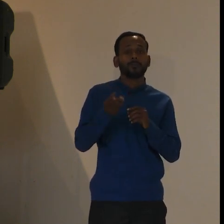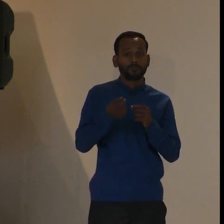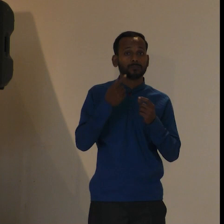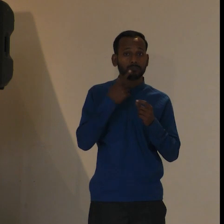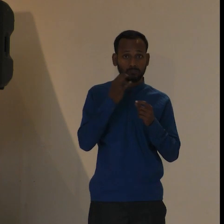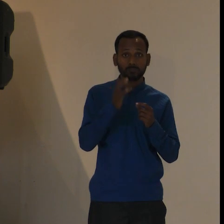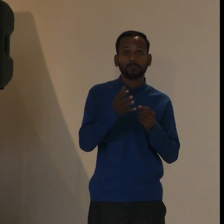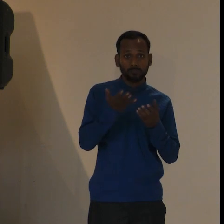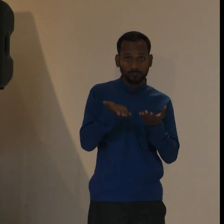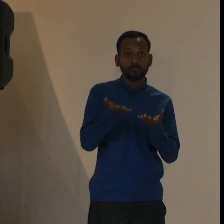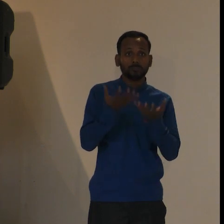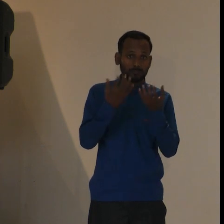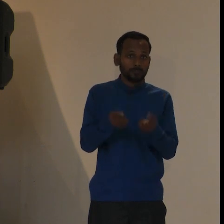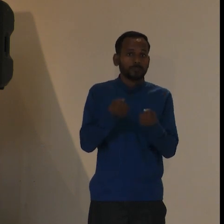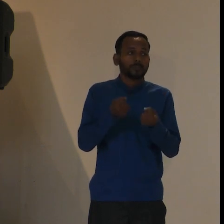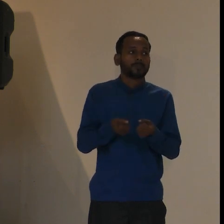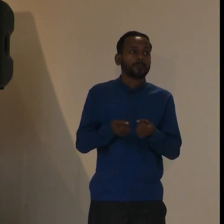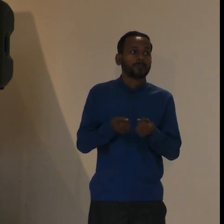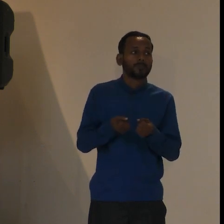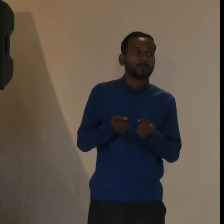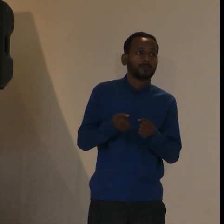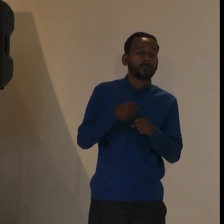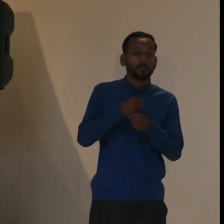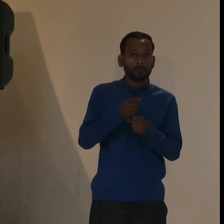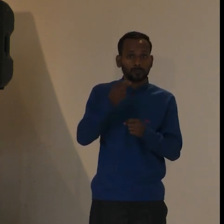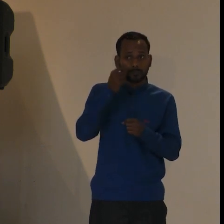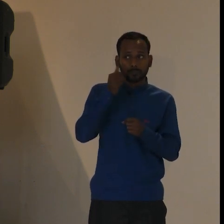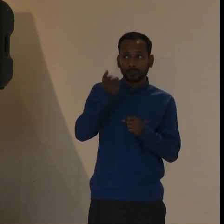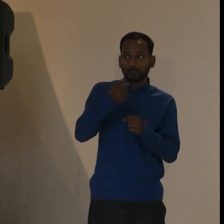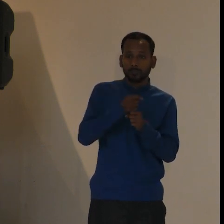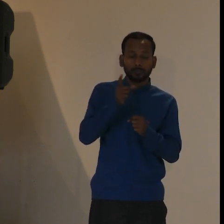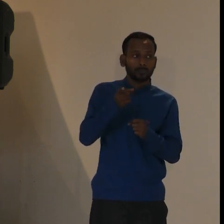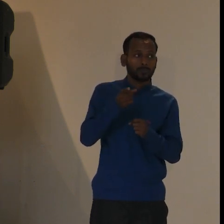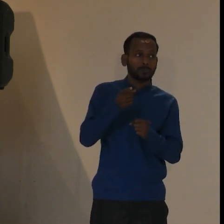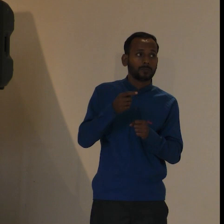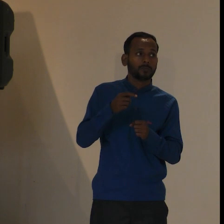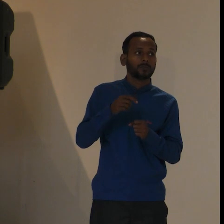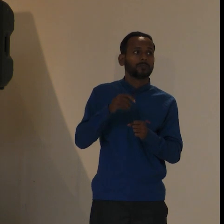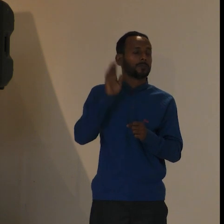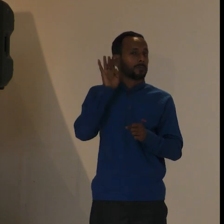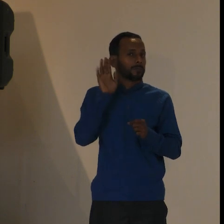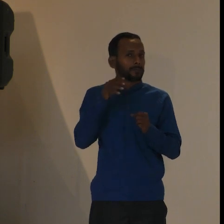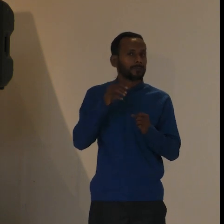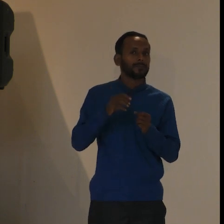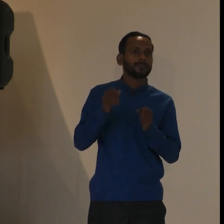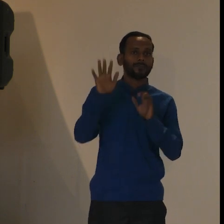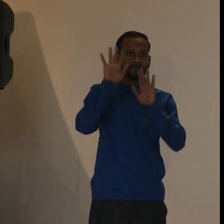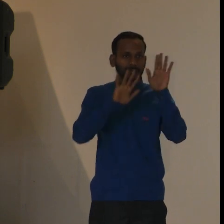for it to, you know, produce and release are the sound designers,